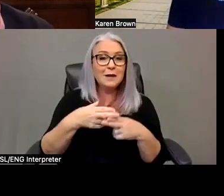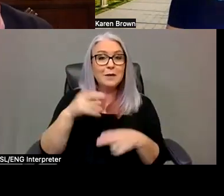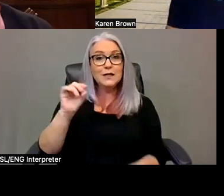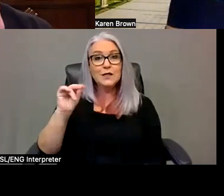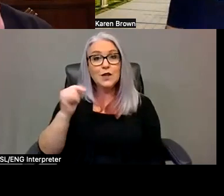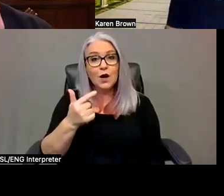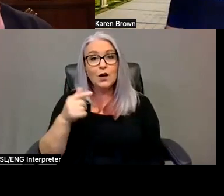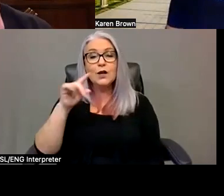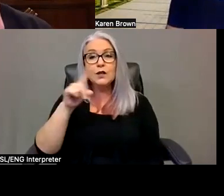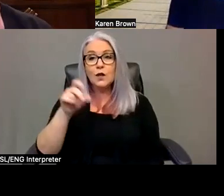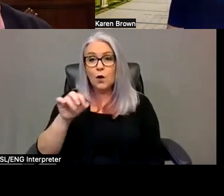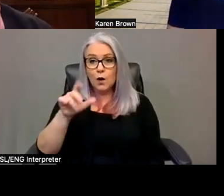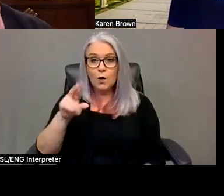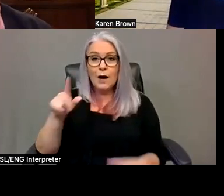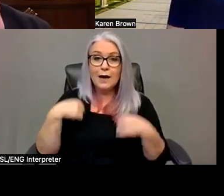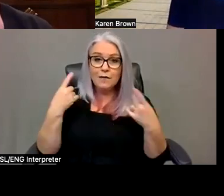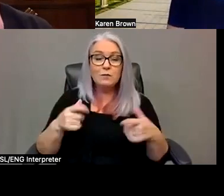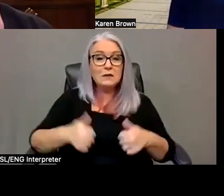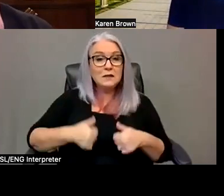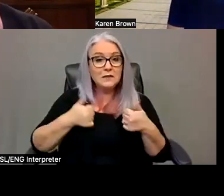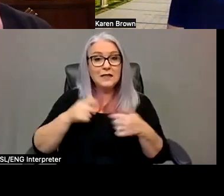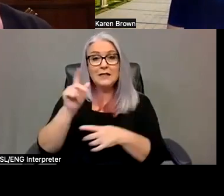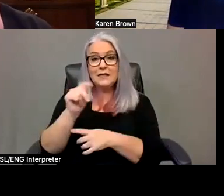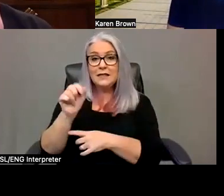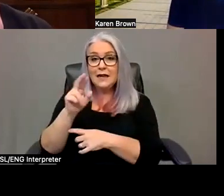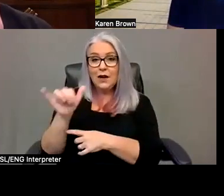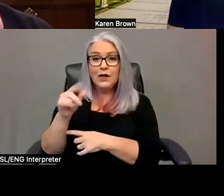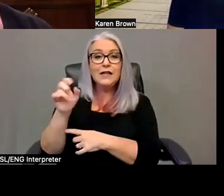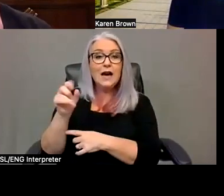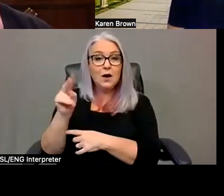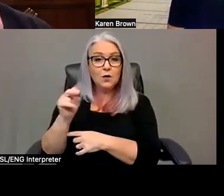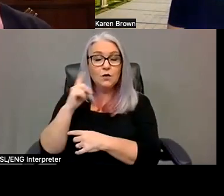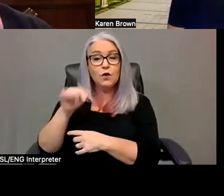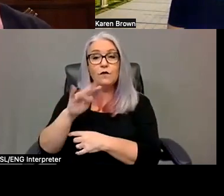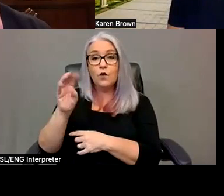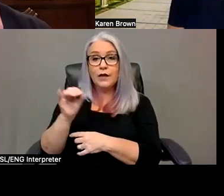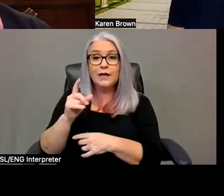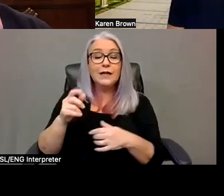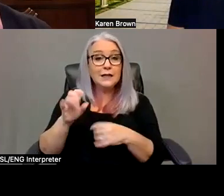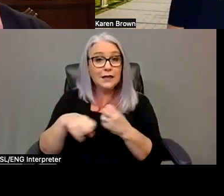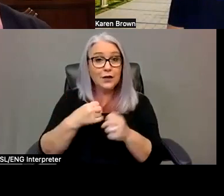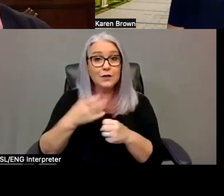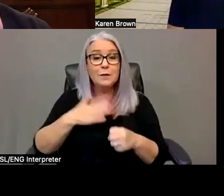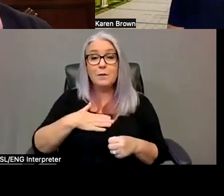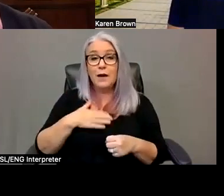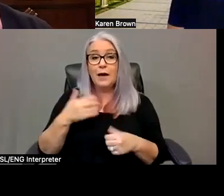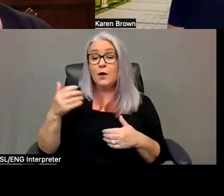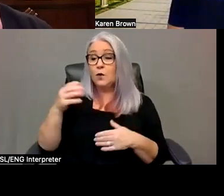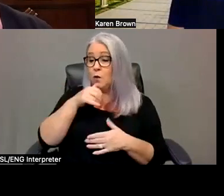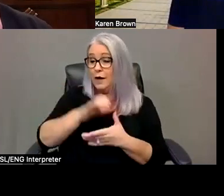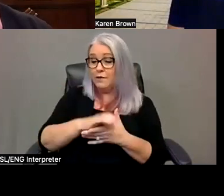resident of Tarrytown for 40 years. My wife Lori and I raised our 2 children, Tom and Ann,